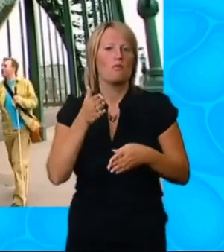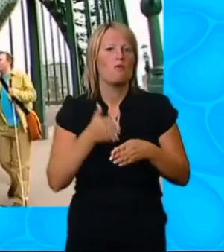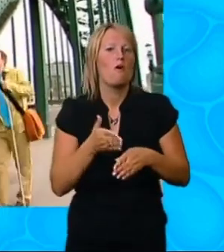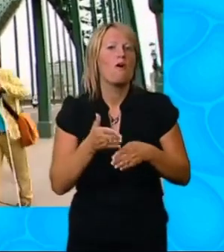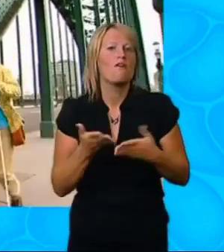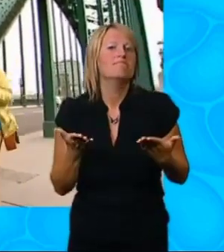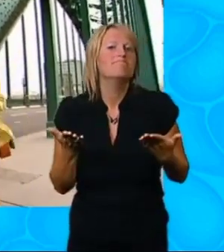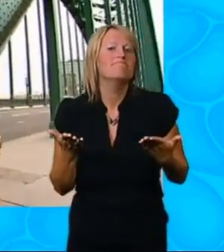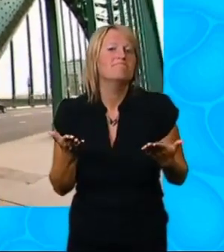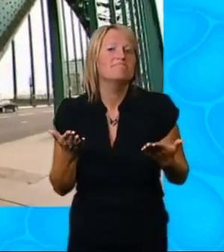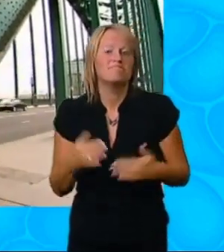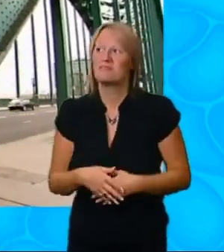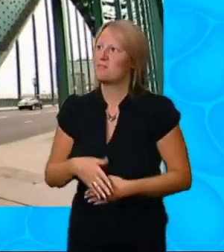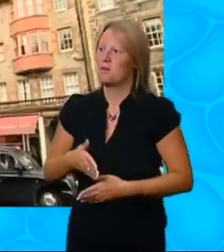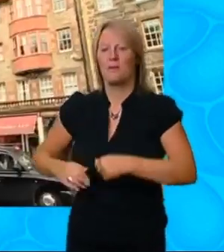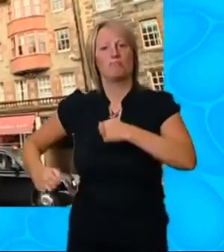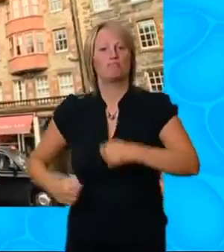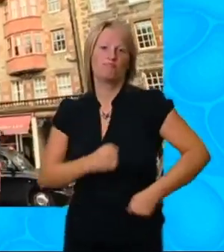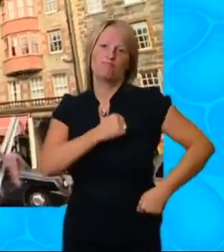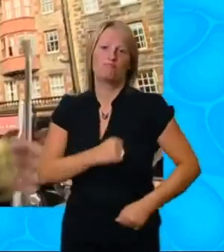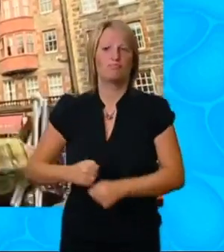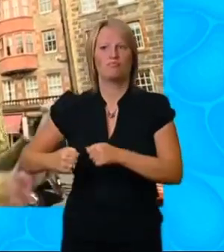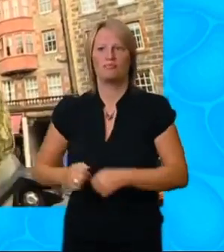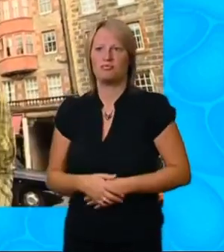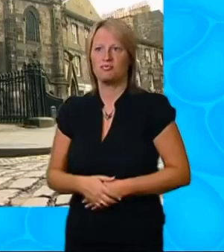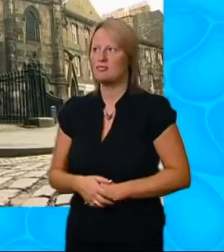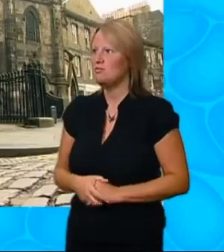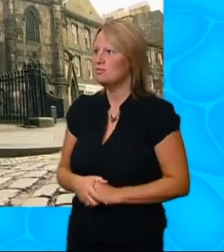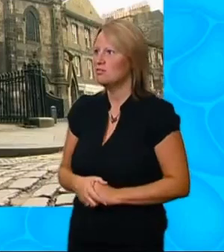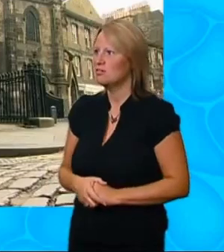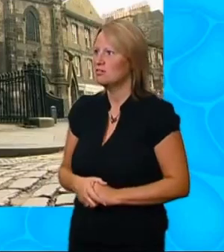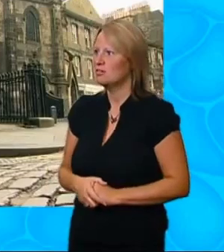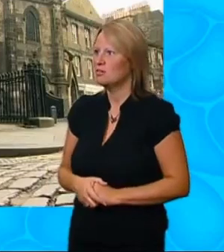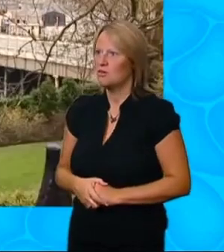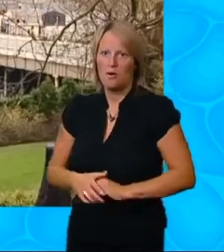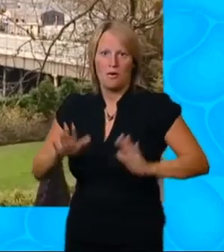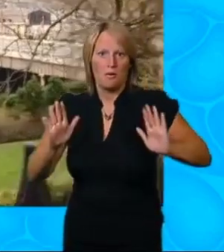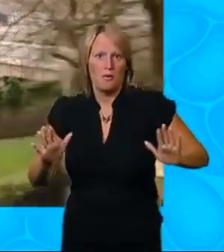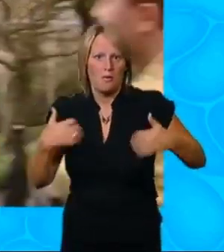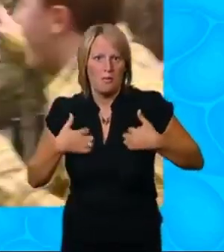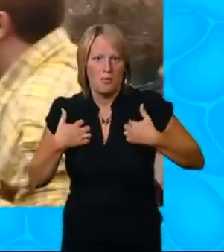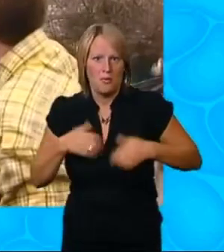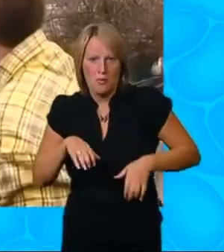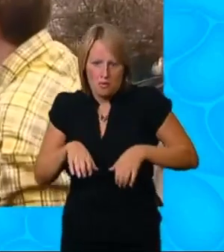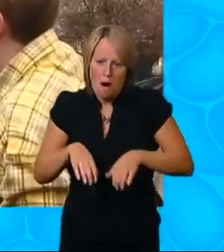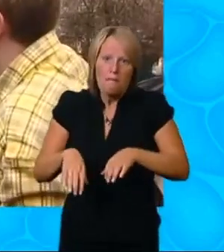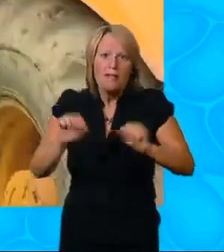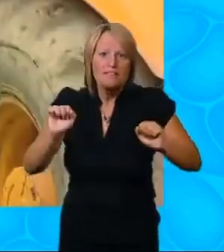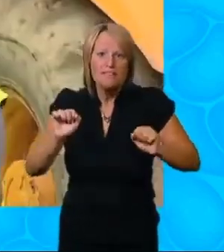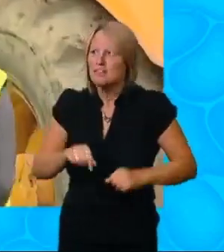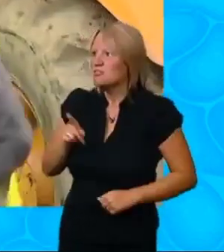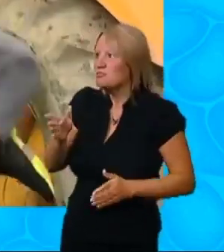I'm going this way and that away. Hello, cobbles. Hello,